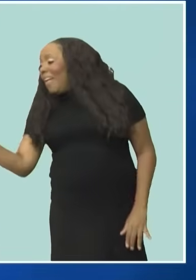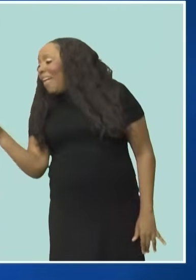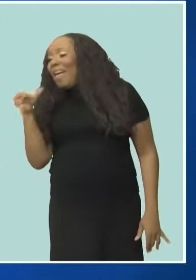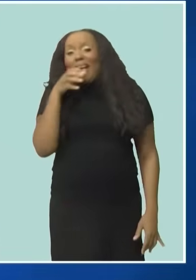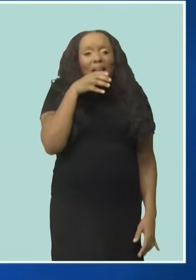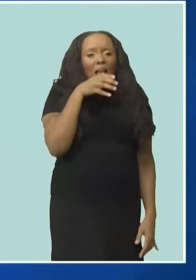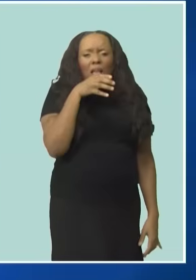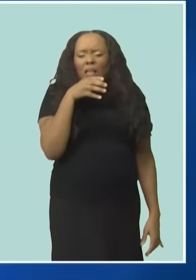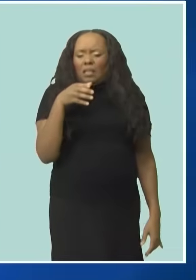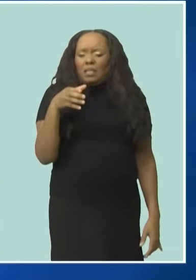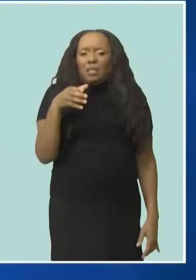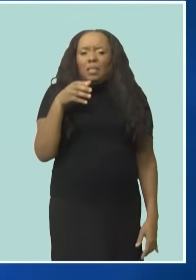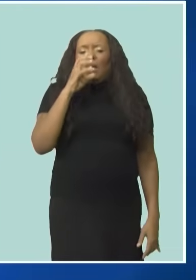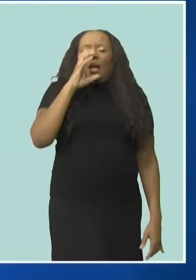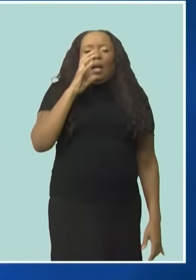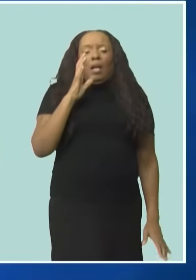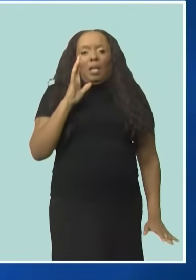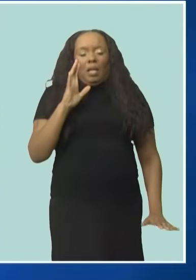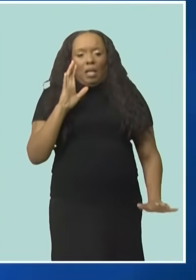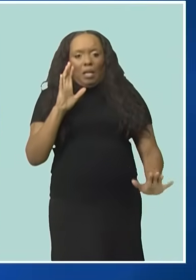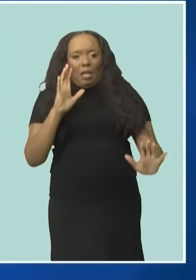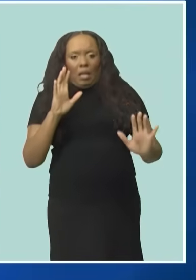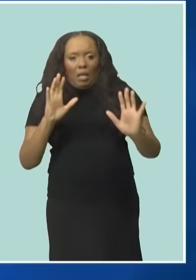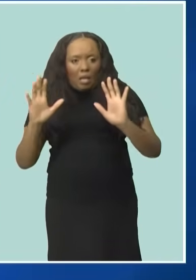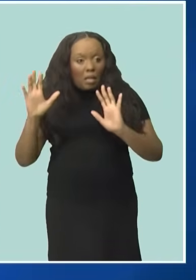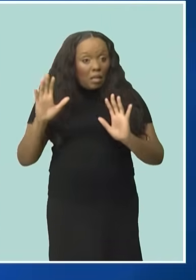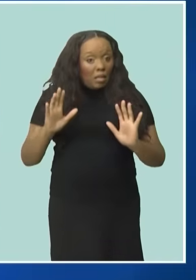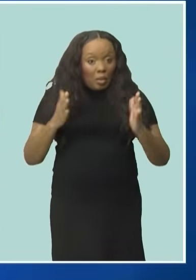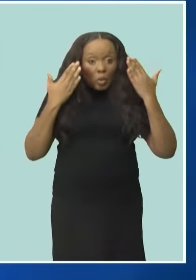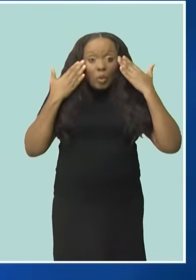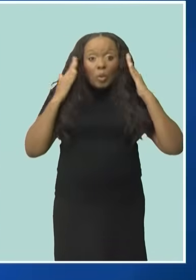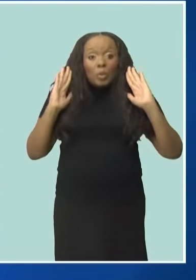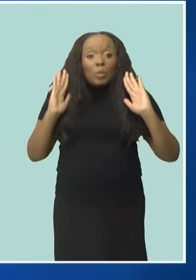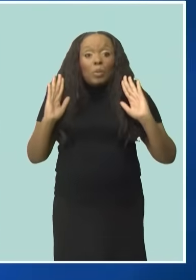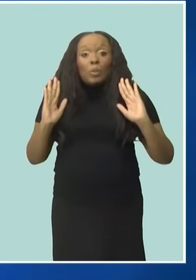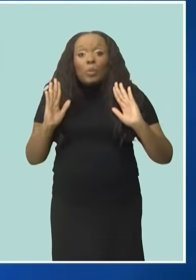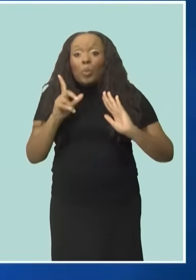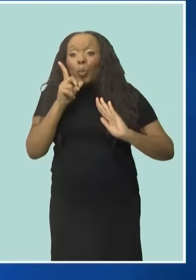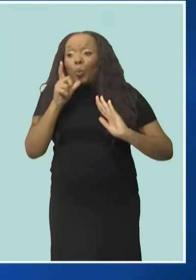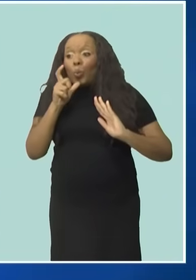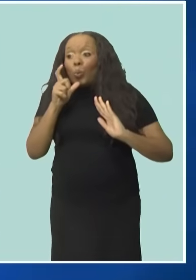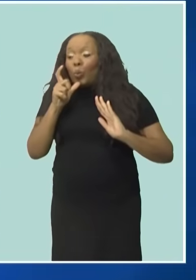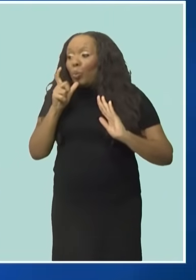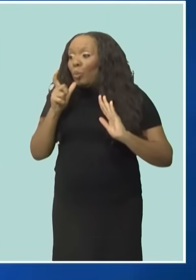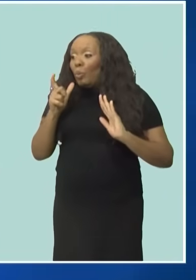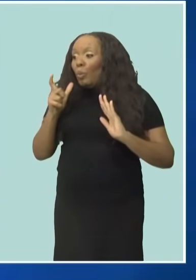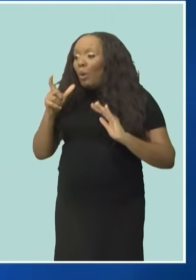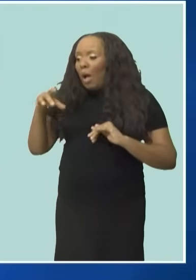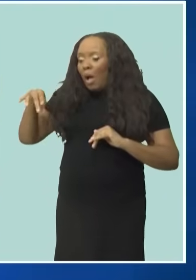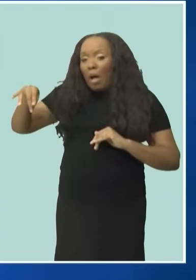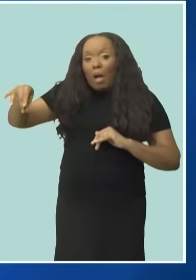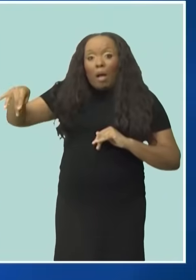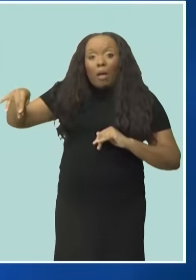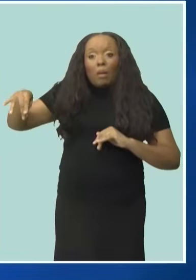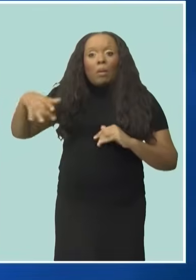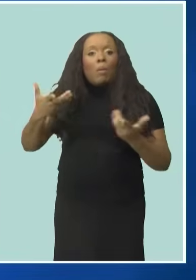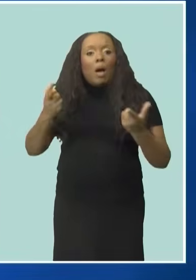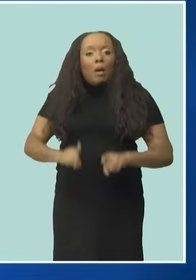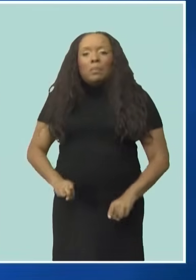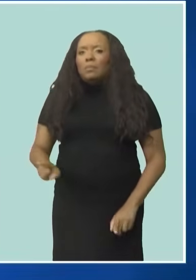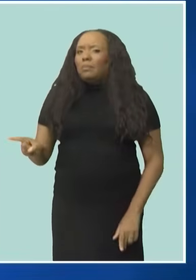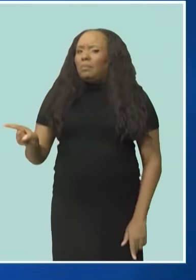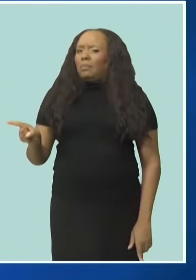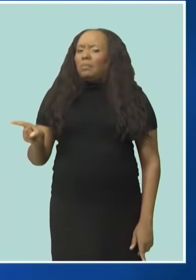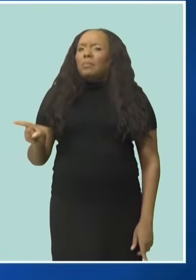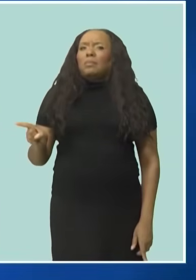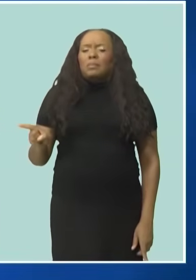come back, get a new one, right? Because you don't know what a person may do during this time. So they're asking